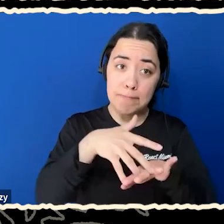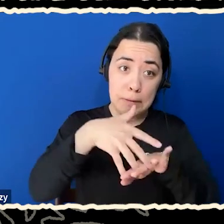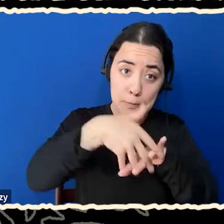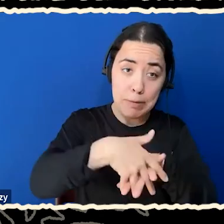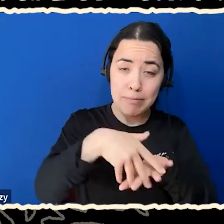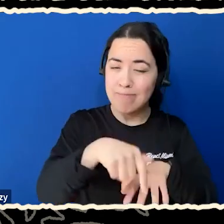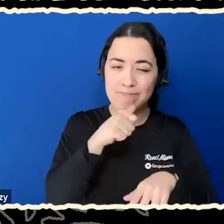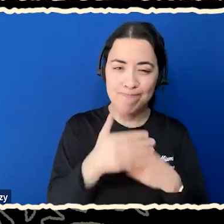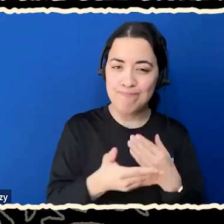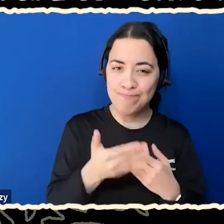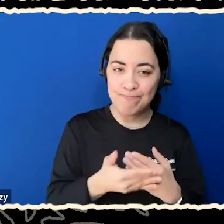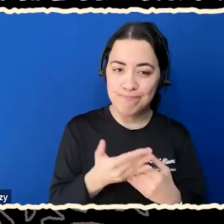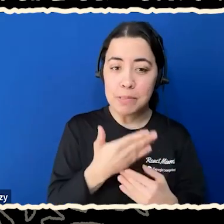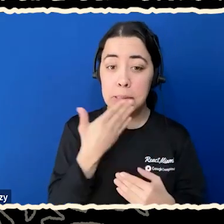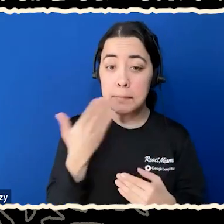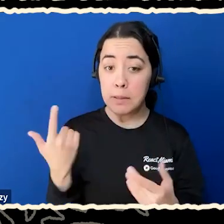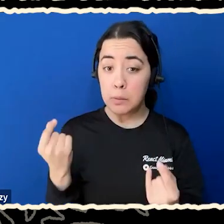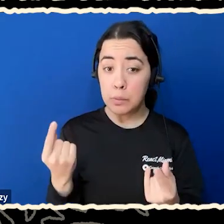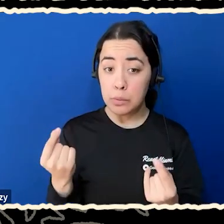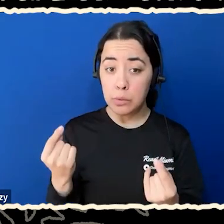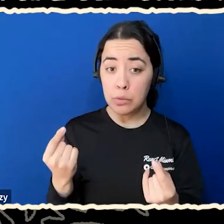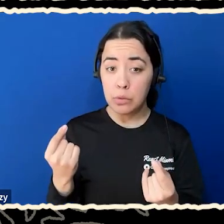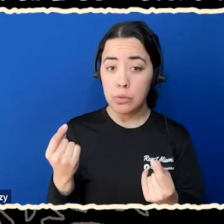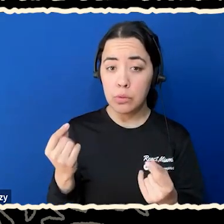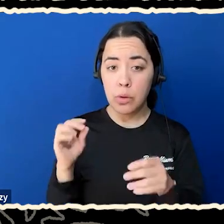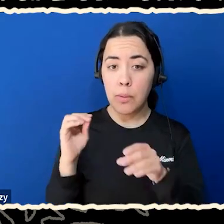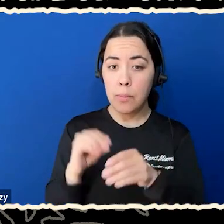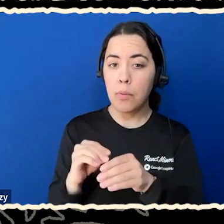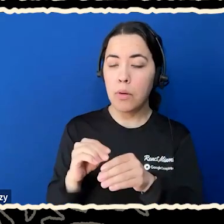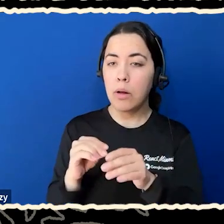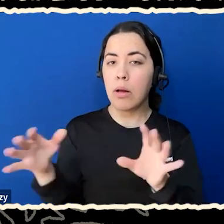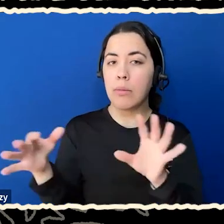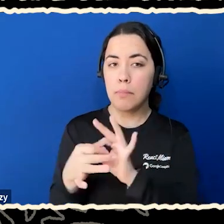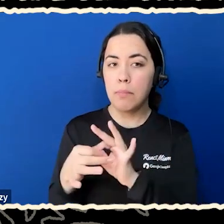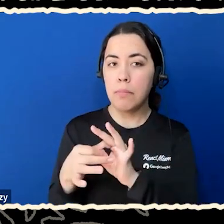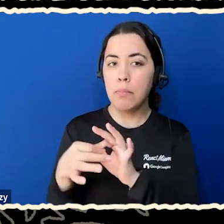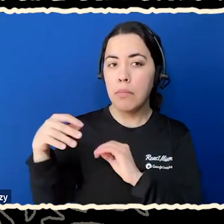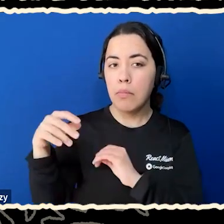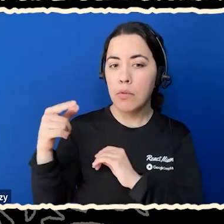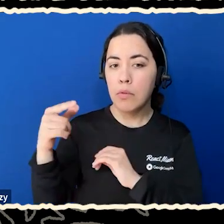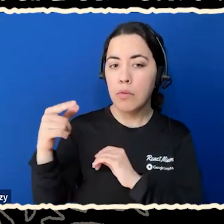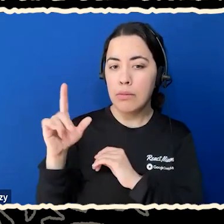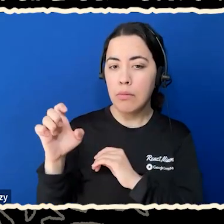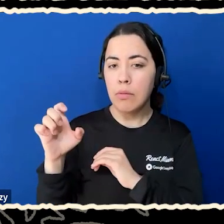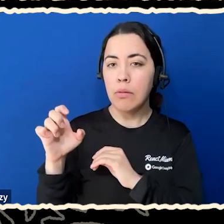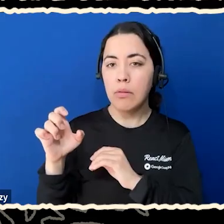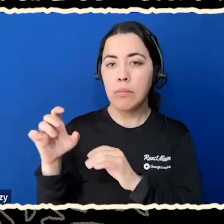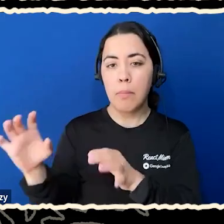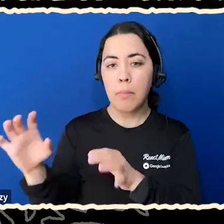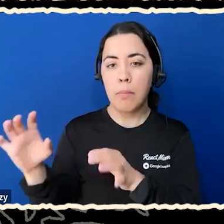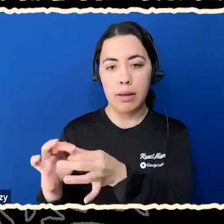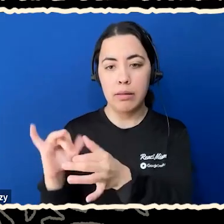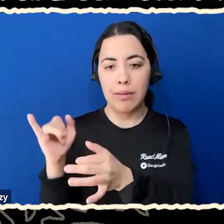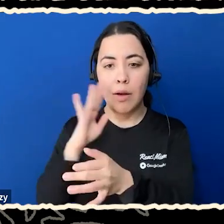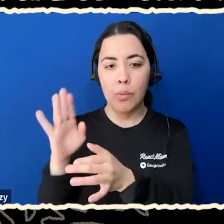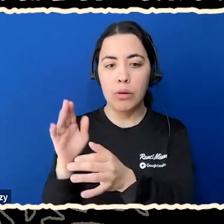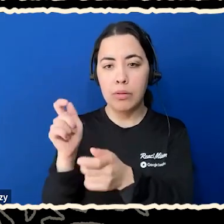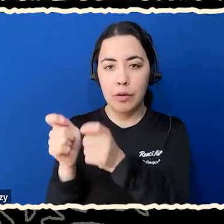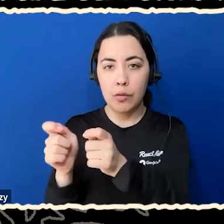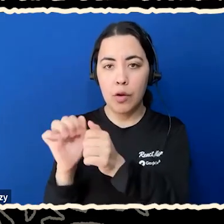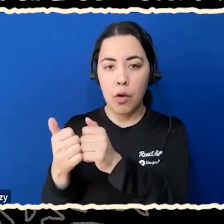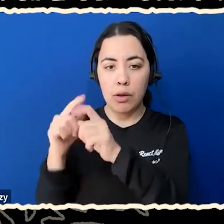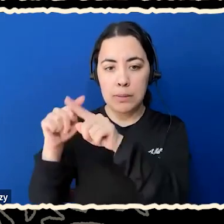is to build a Gradle plugin that will iterate all the dependencies, but there is more. It needs to filter out the tests, the